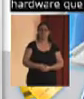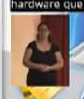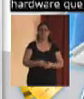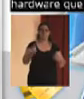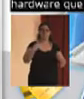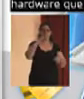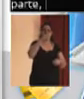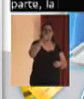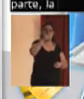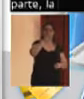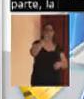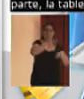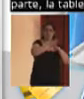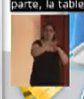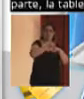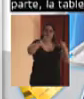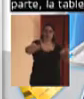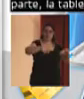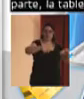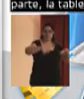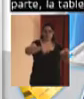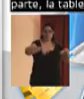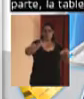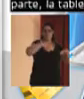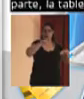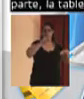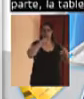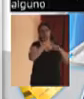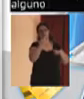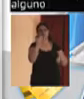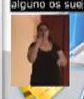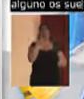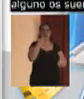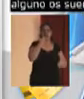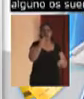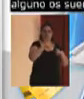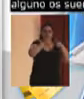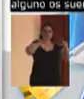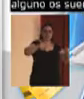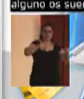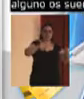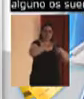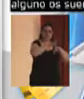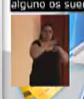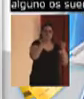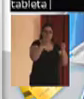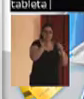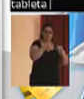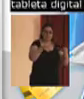We have, what hardware do we use? We have the digital tablet,